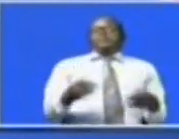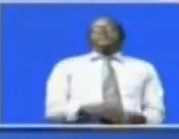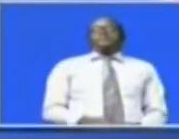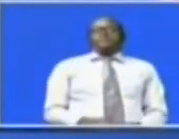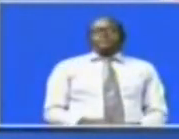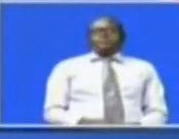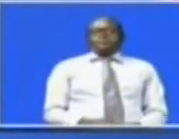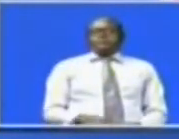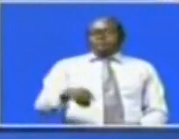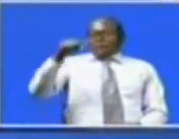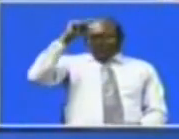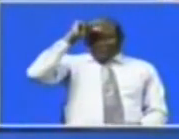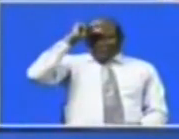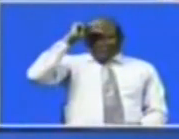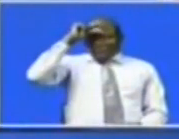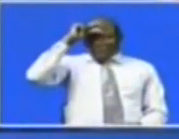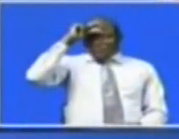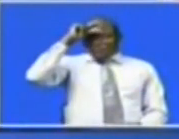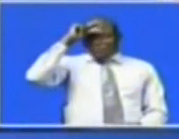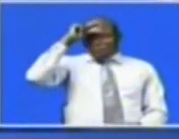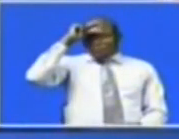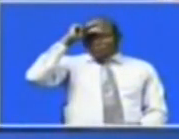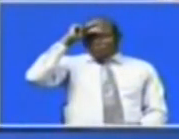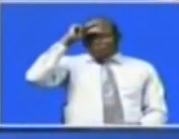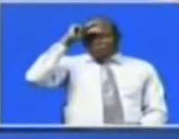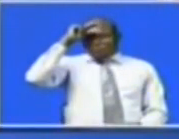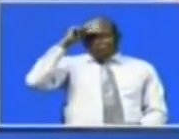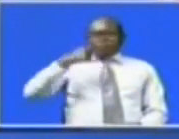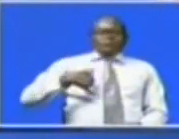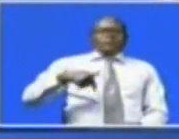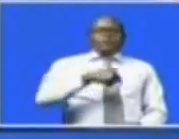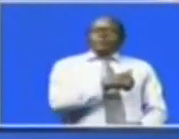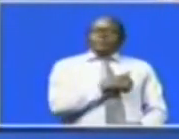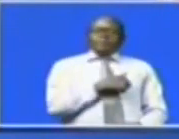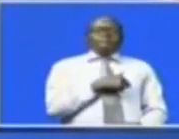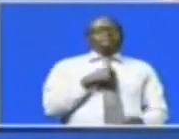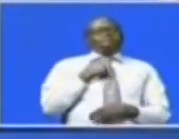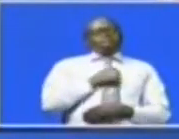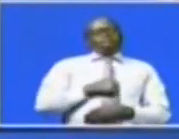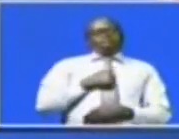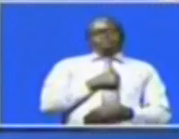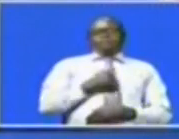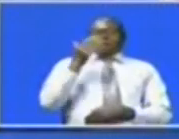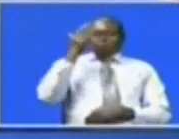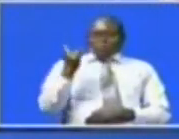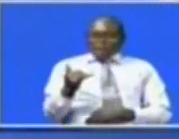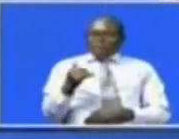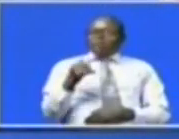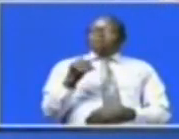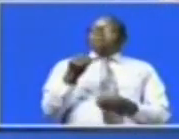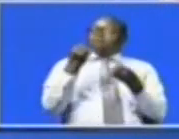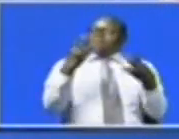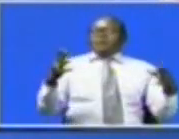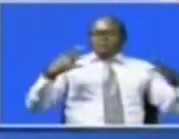that the government is saddened. We are with heavy hearts because we lost a lot